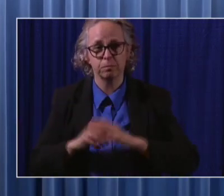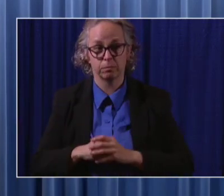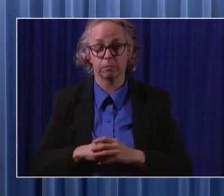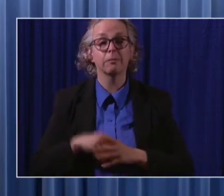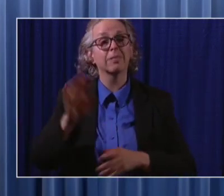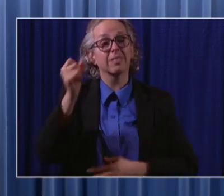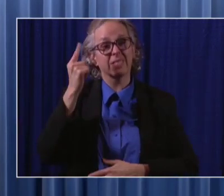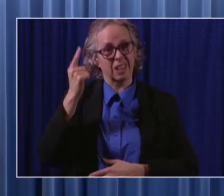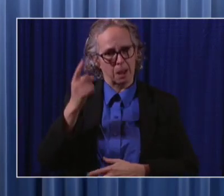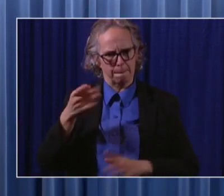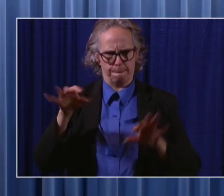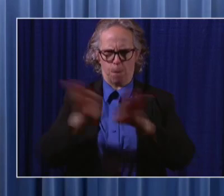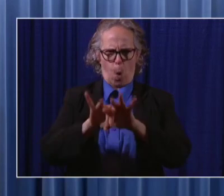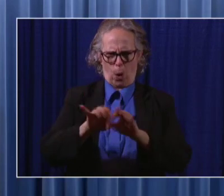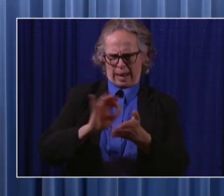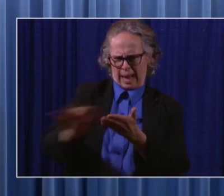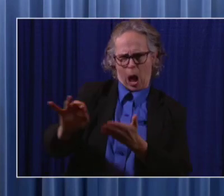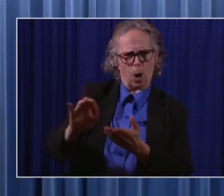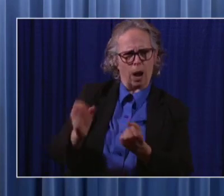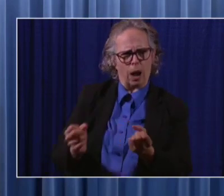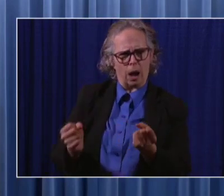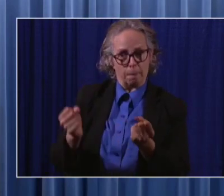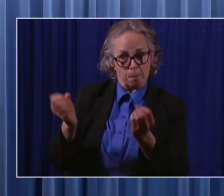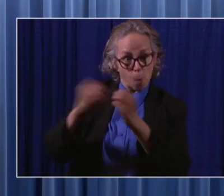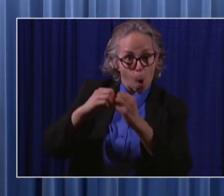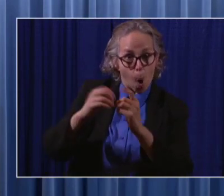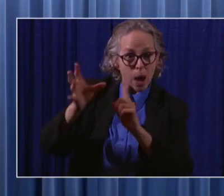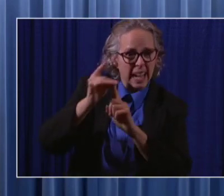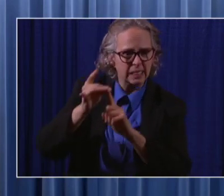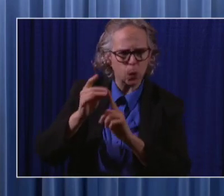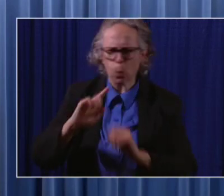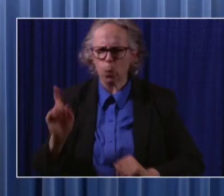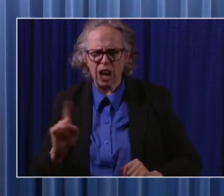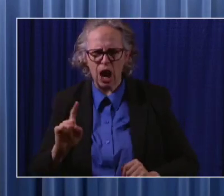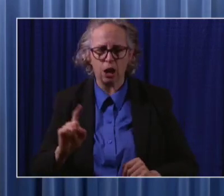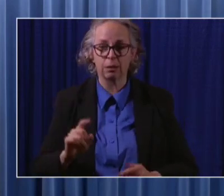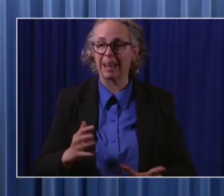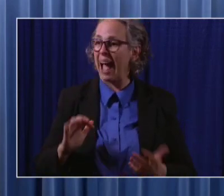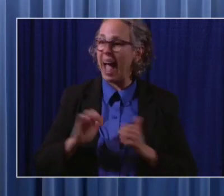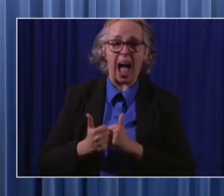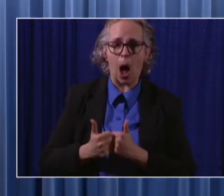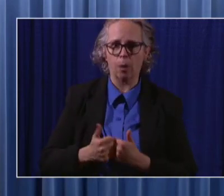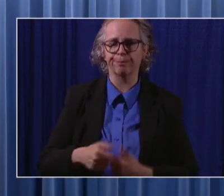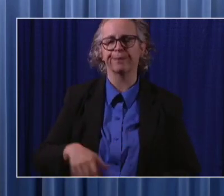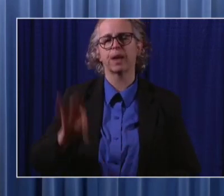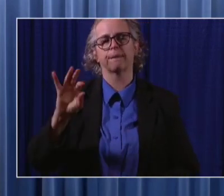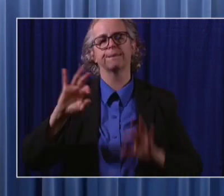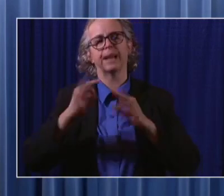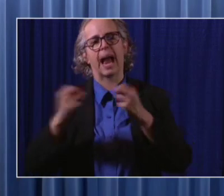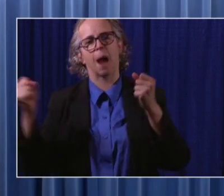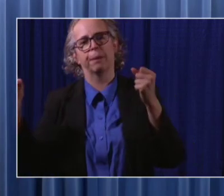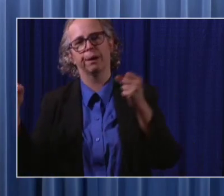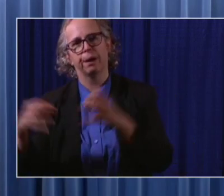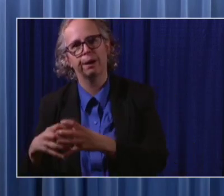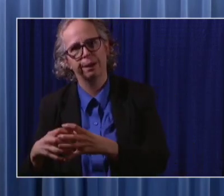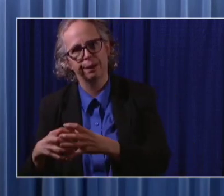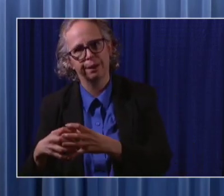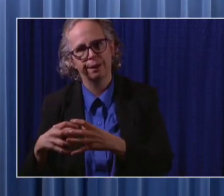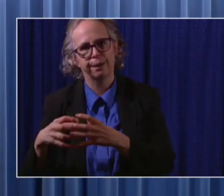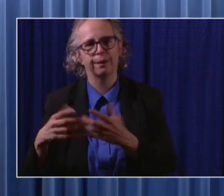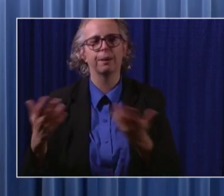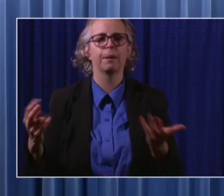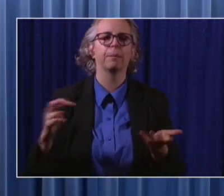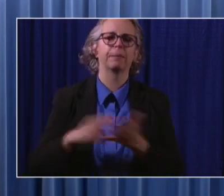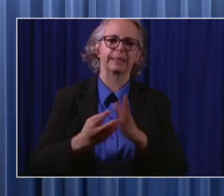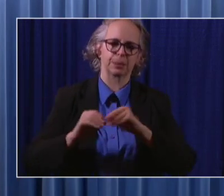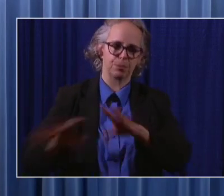mainly in Allen County by family gatherings and community spread. Cuyahoga County, the